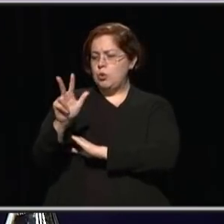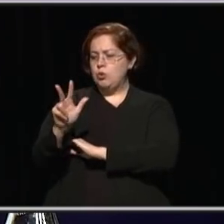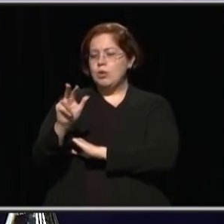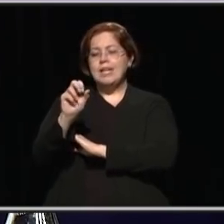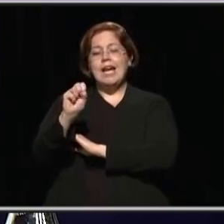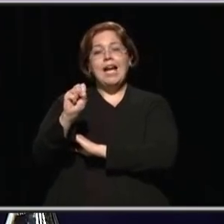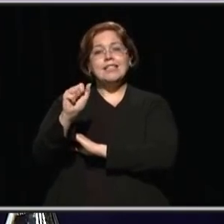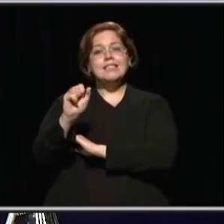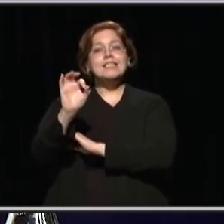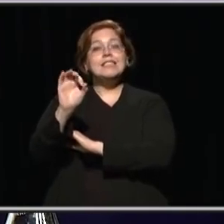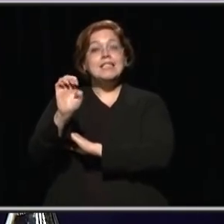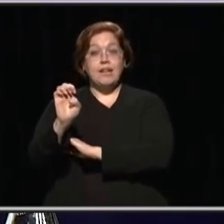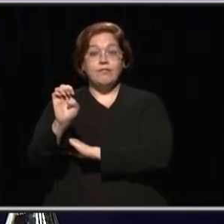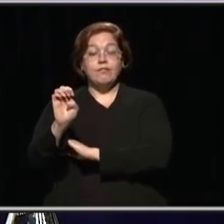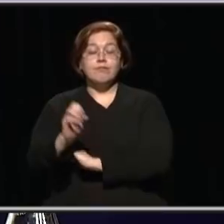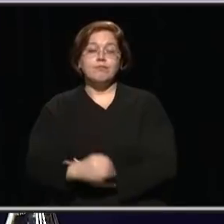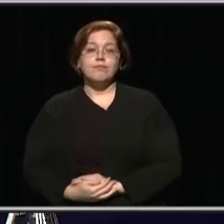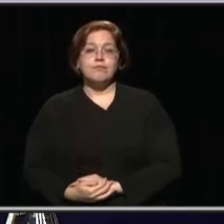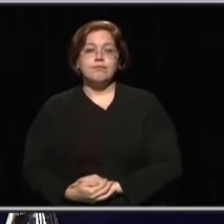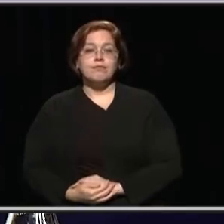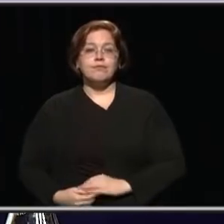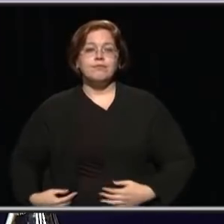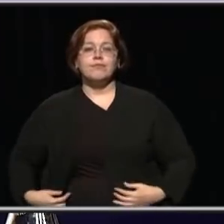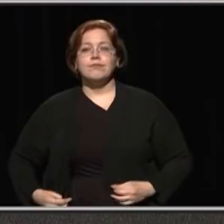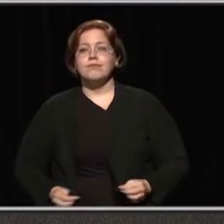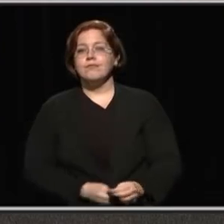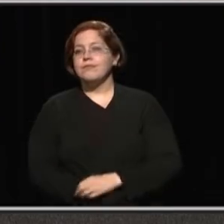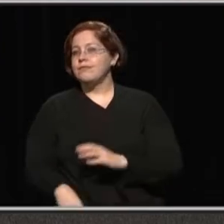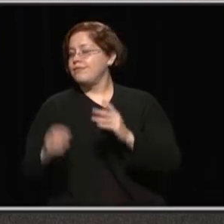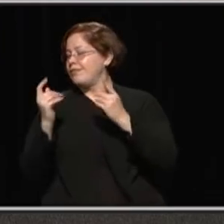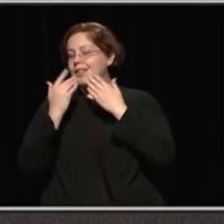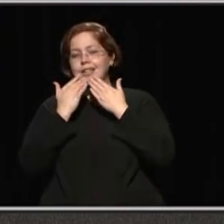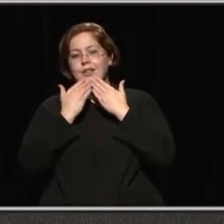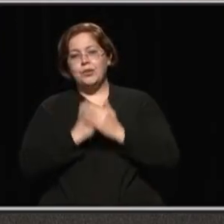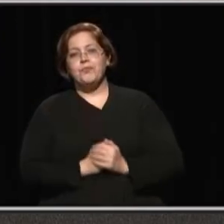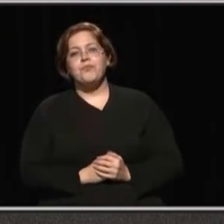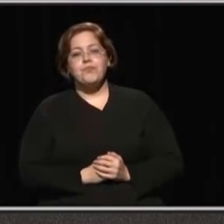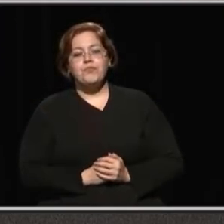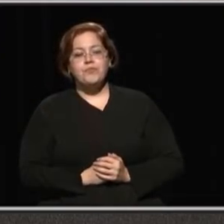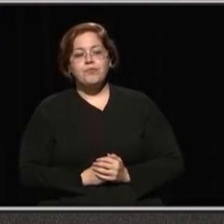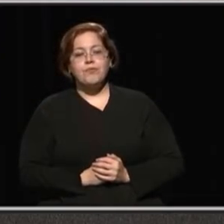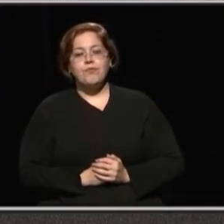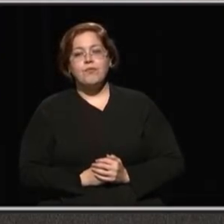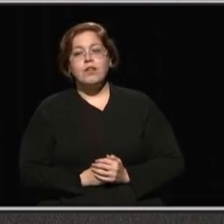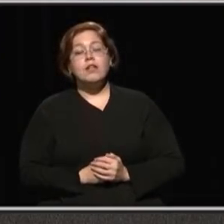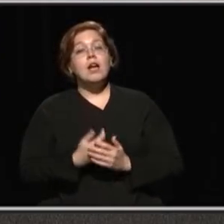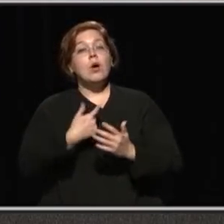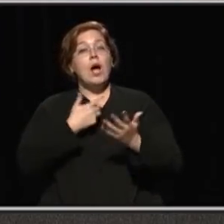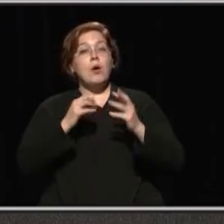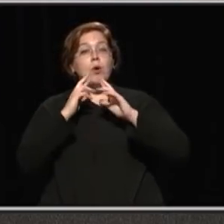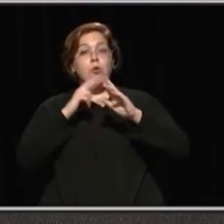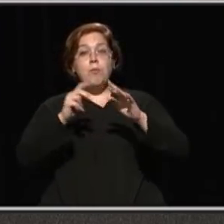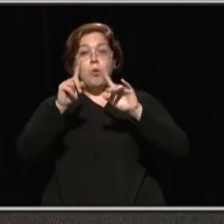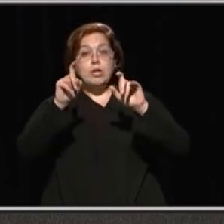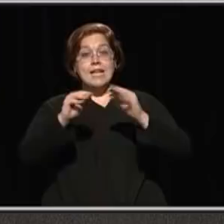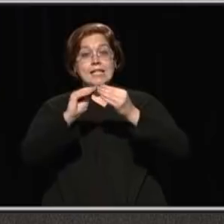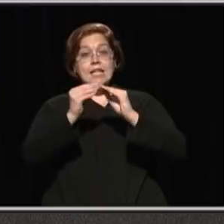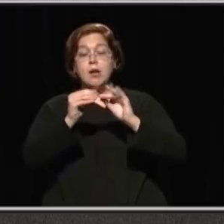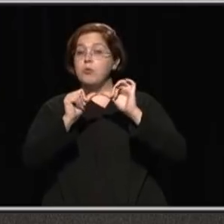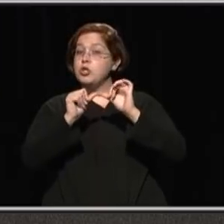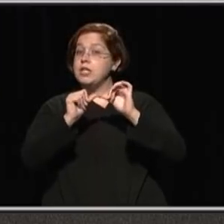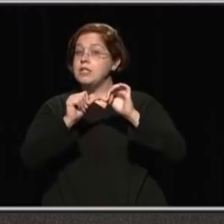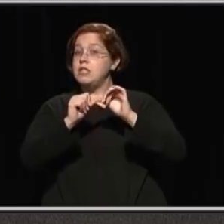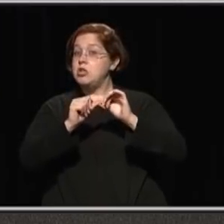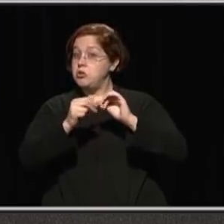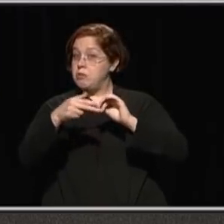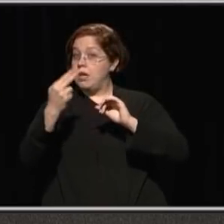210-223-SAFE, S-A-F-E. Thank you, Mayor. Great. Thank you very much, Commissioner Rodriguez. And I do want to report testing numbers continue to be up.